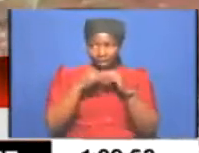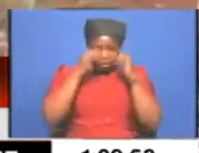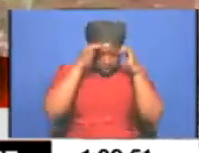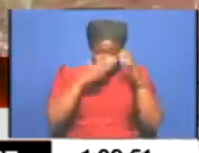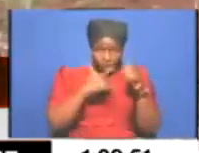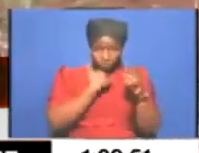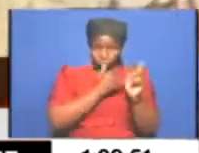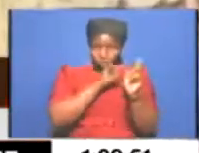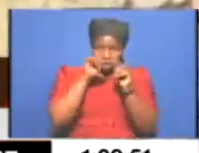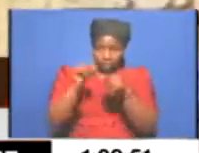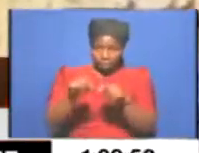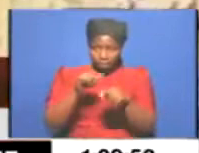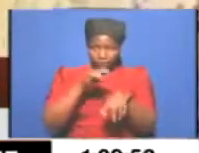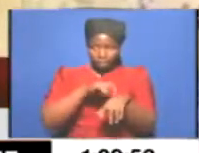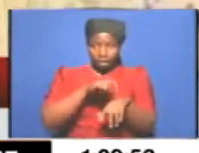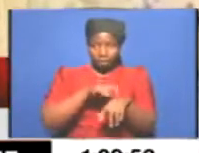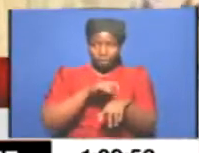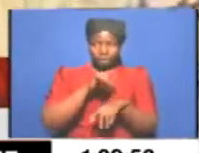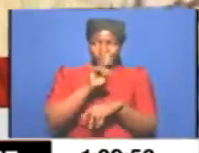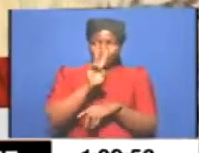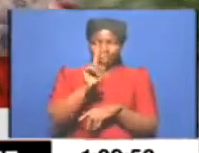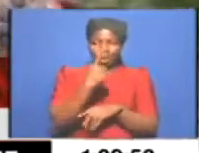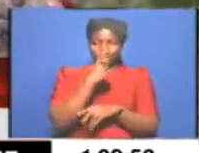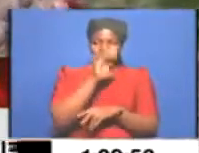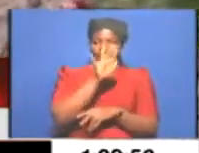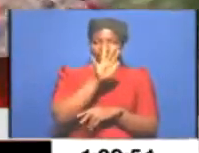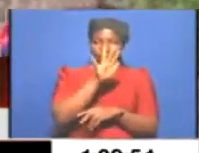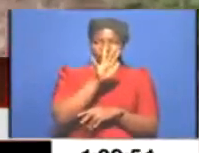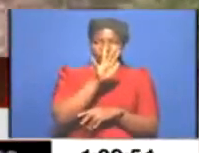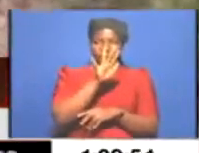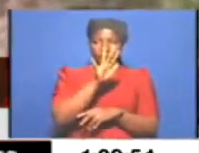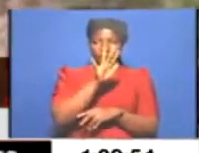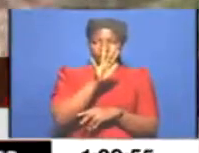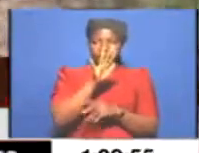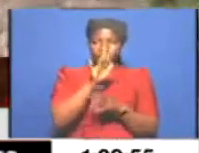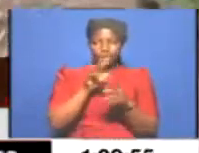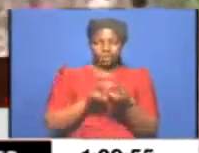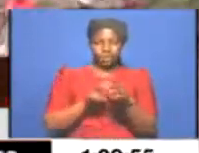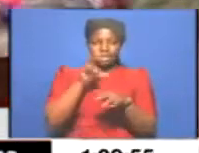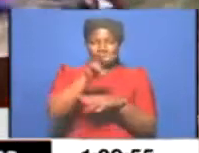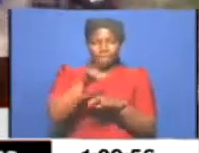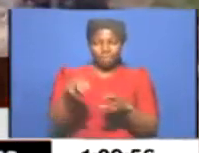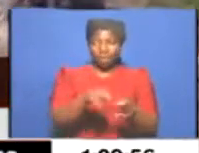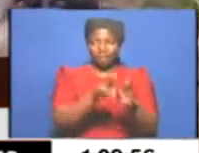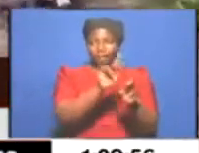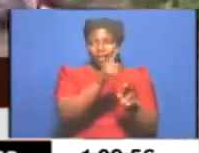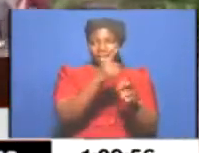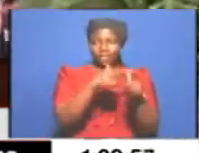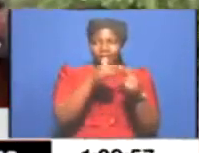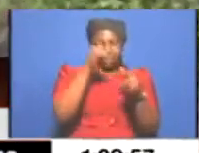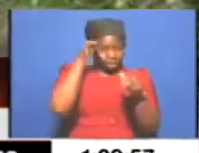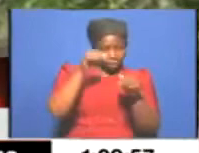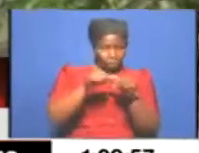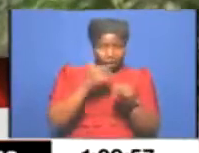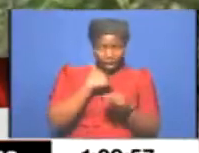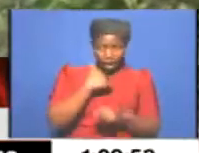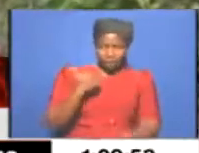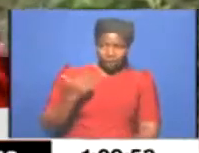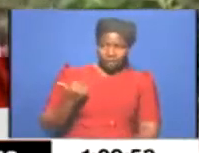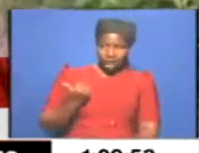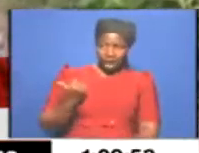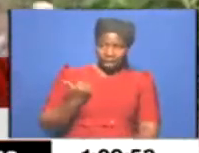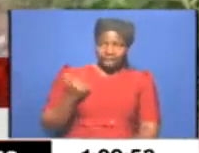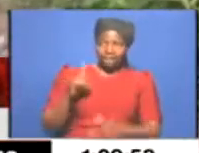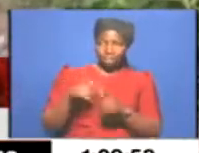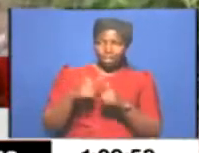When the first five guys wakavuka kwanza, alafu wakakumbuka kuna wasichana nyuma, wakavukisha wasichana